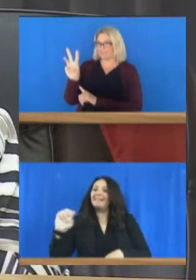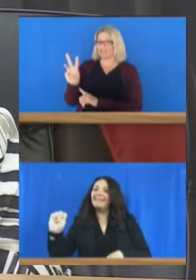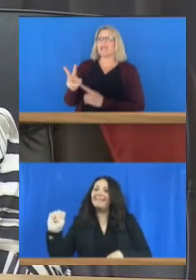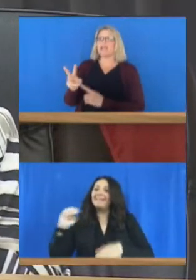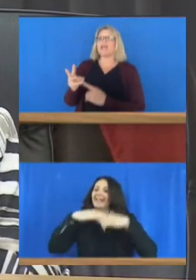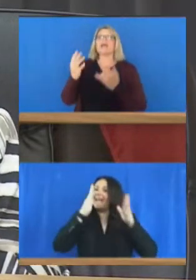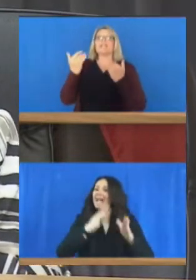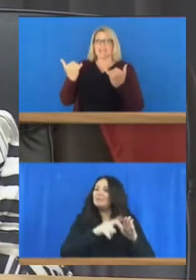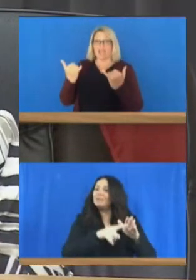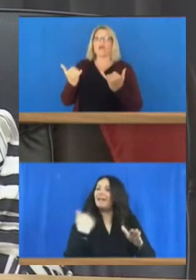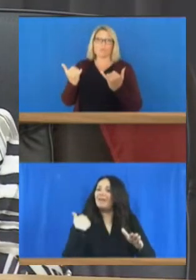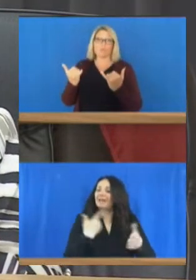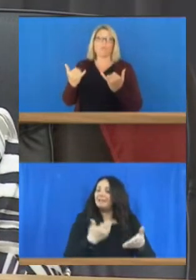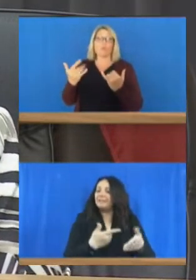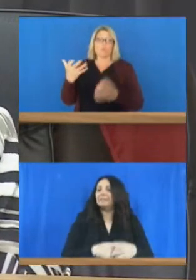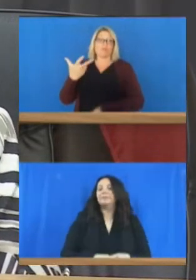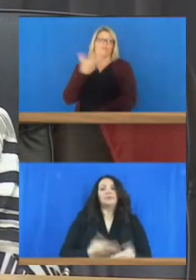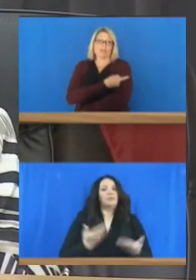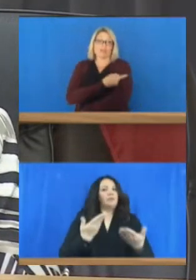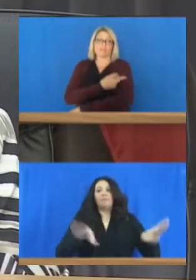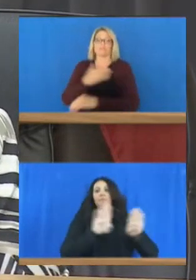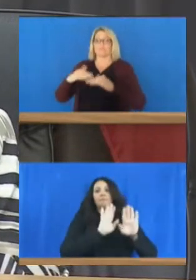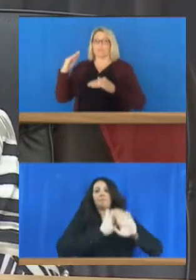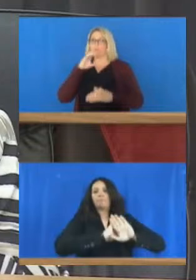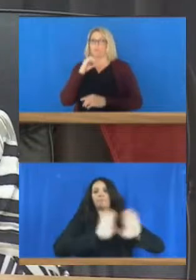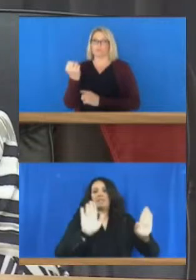begin to grow again.